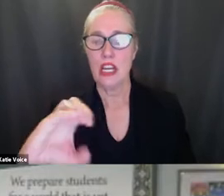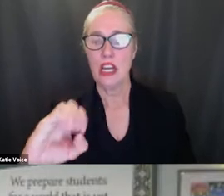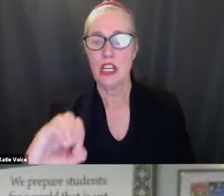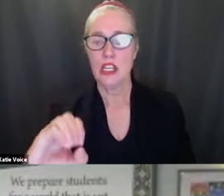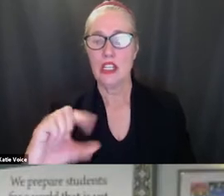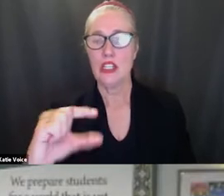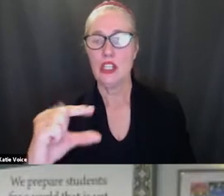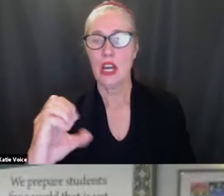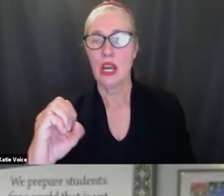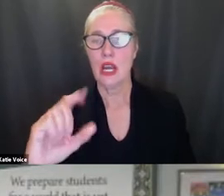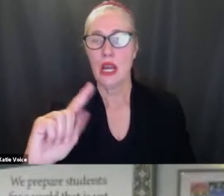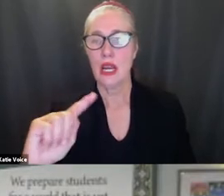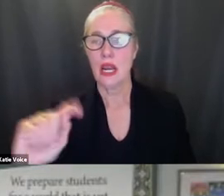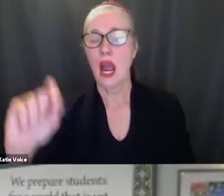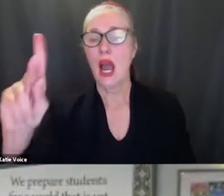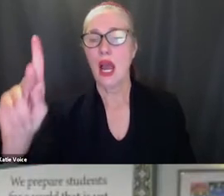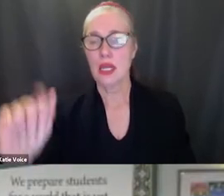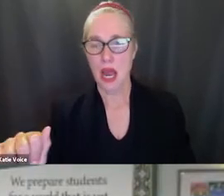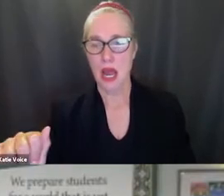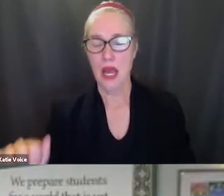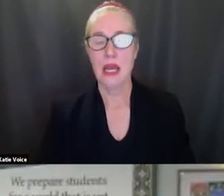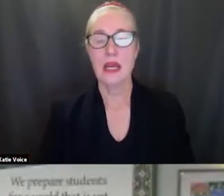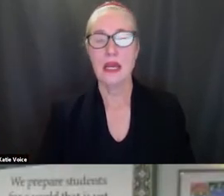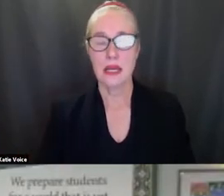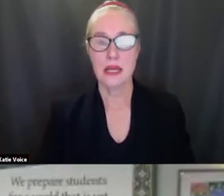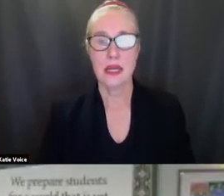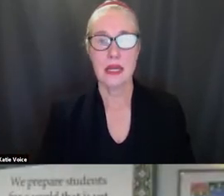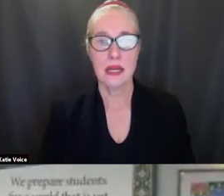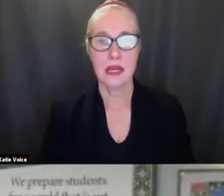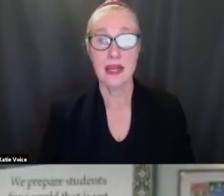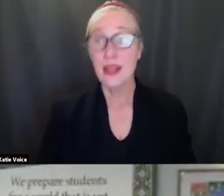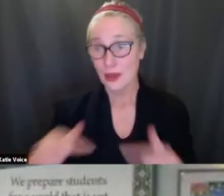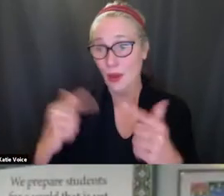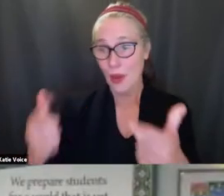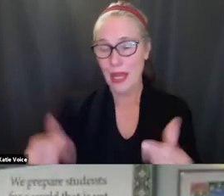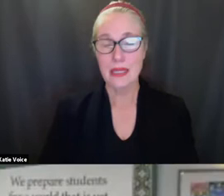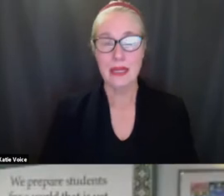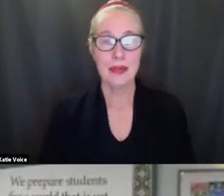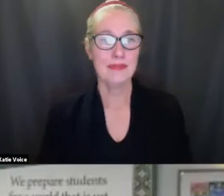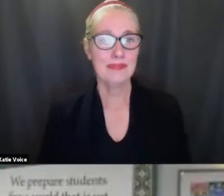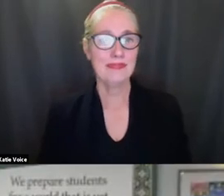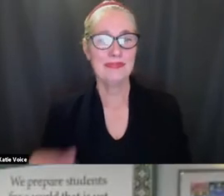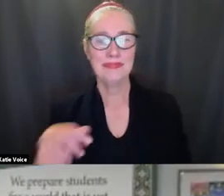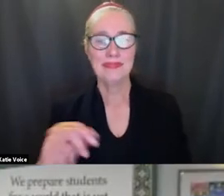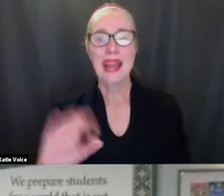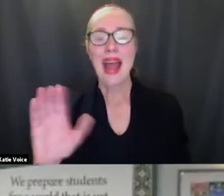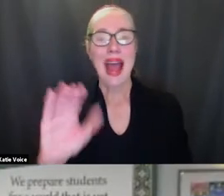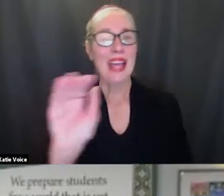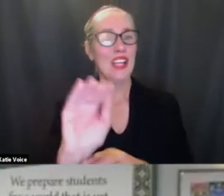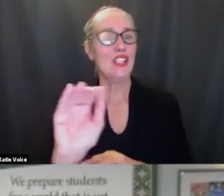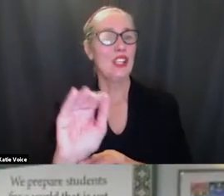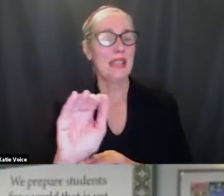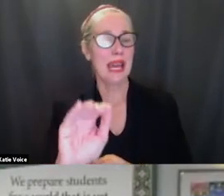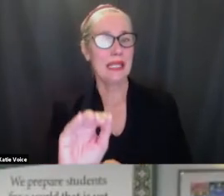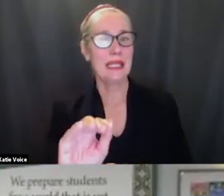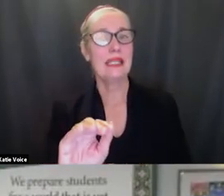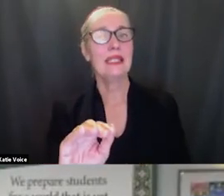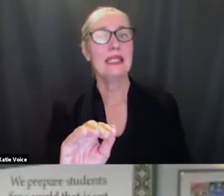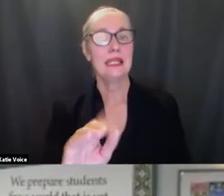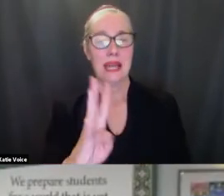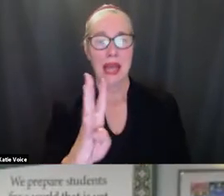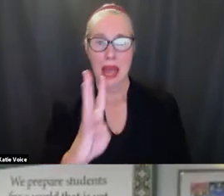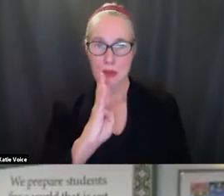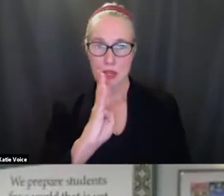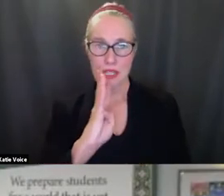sharon yagatka go ahead hi um tonight i'm just really going to just speak